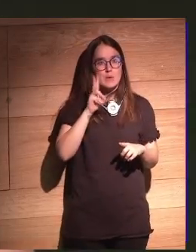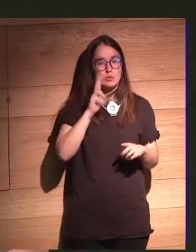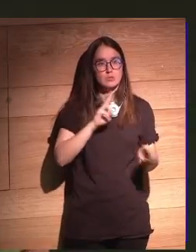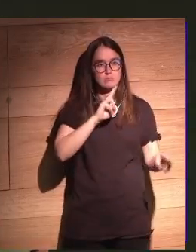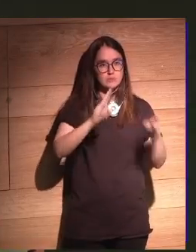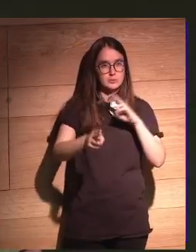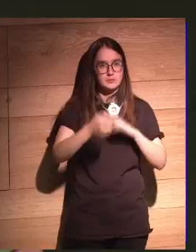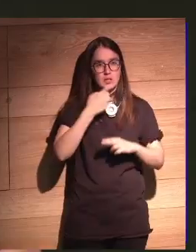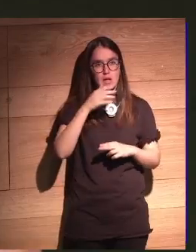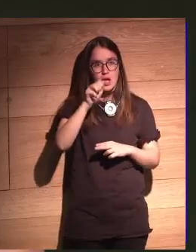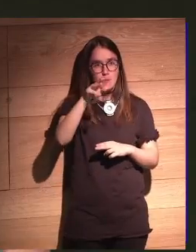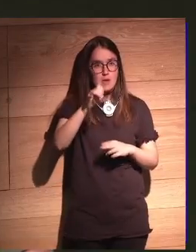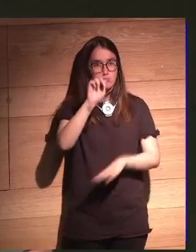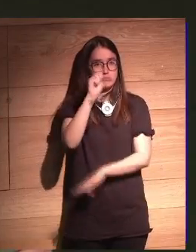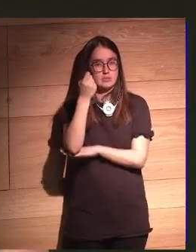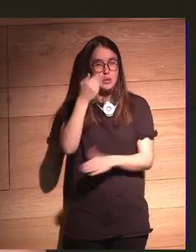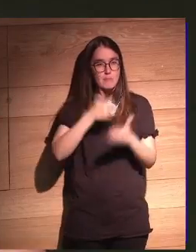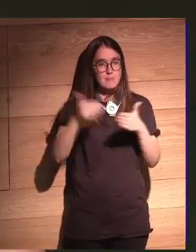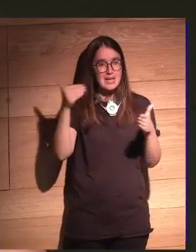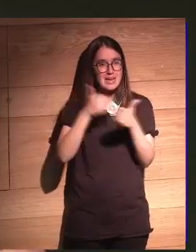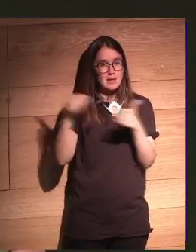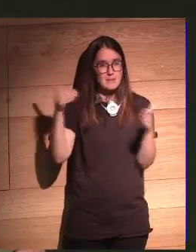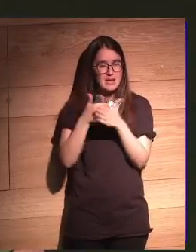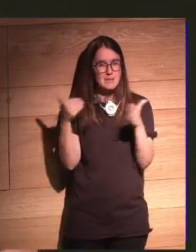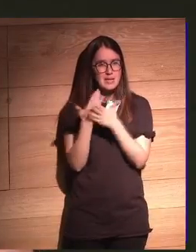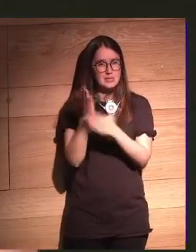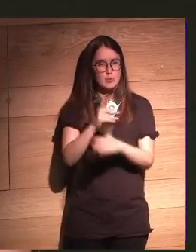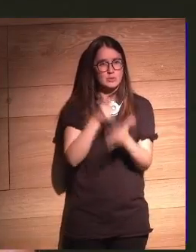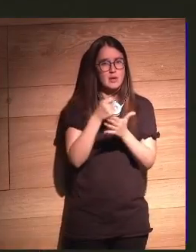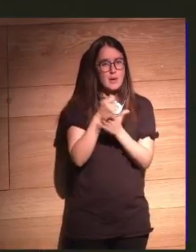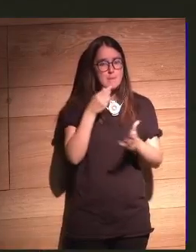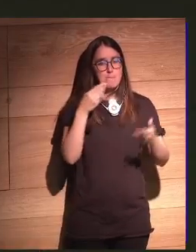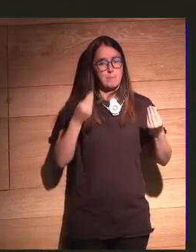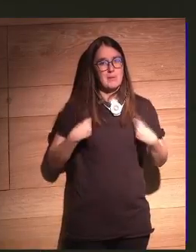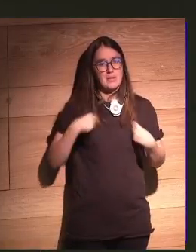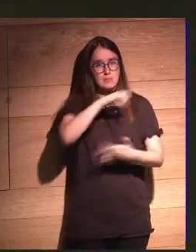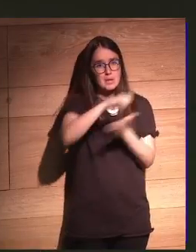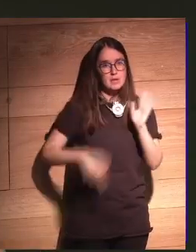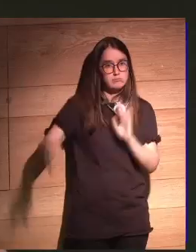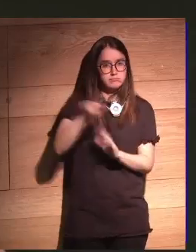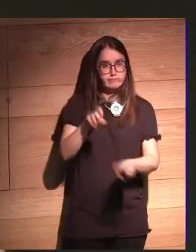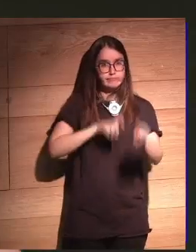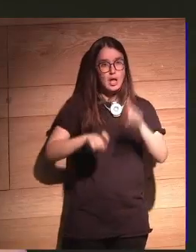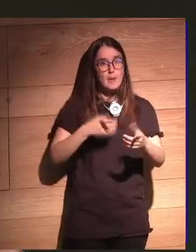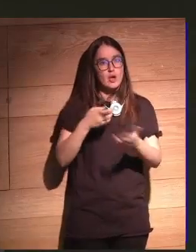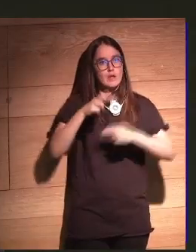part level. But there are answers. PAM managed to get a lot of